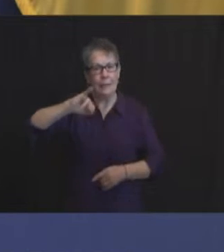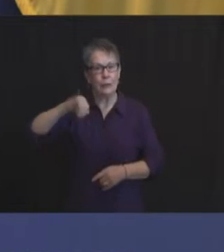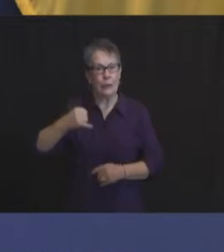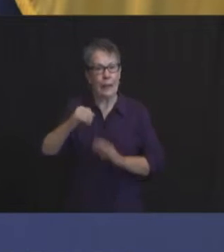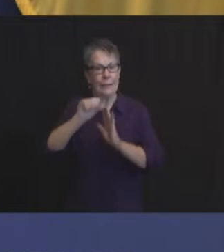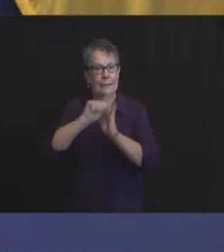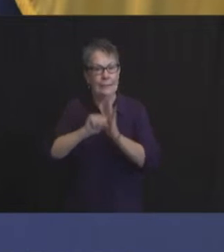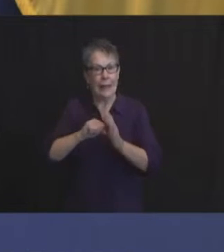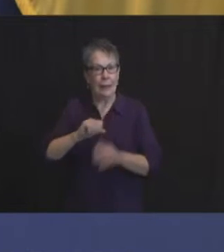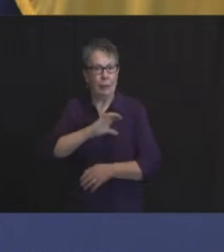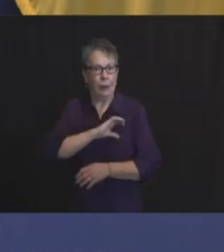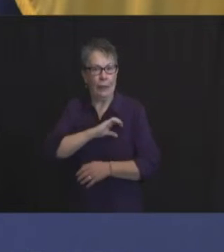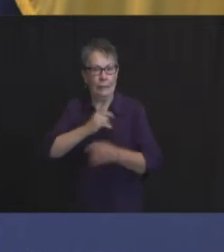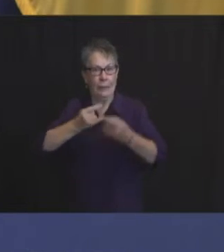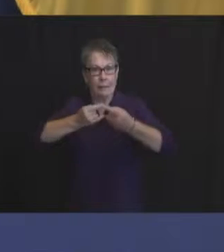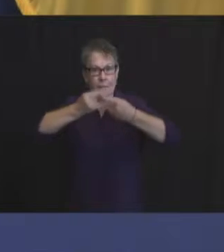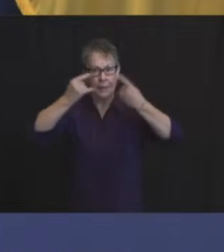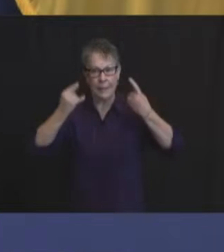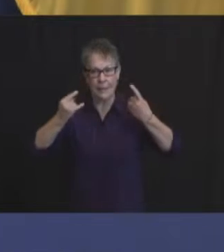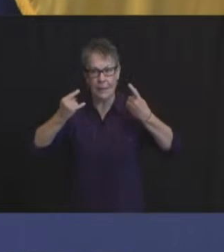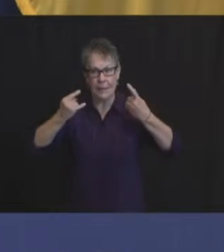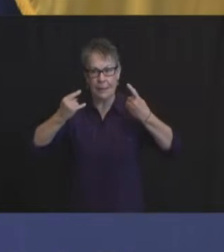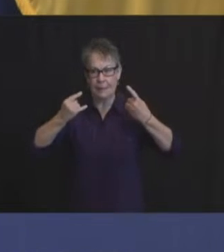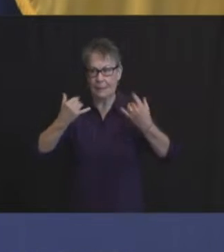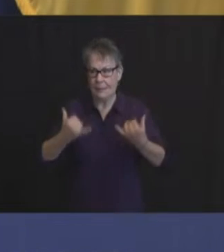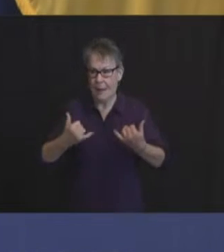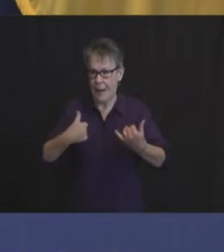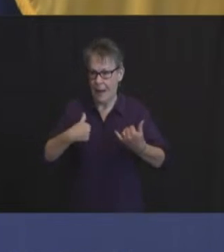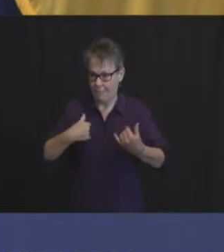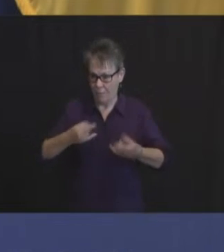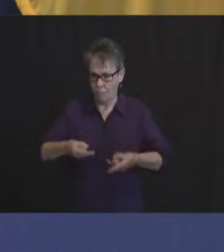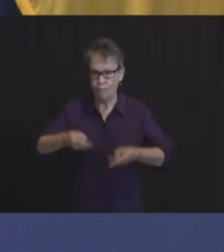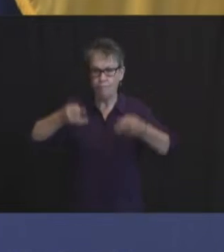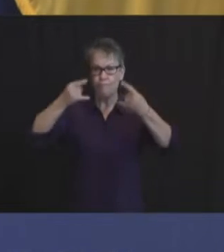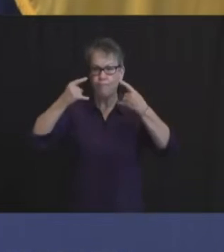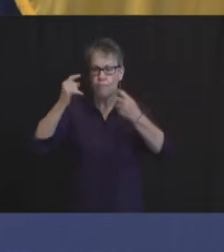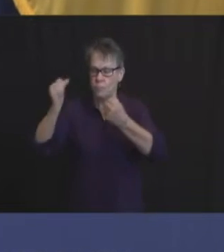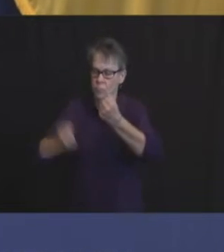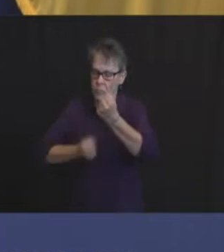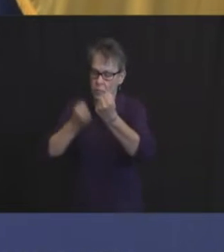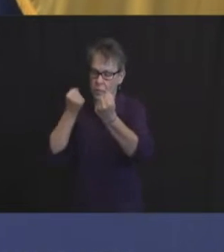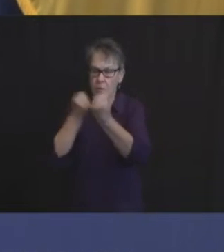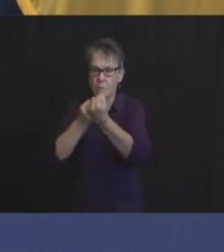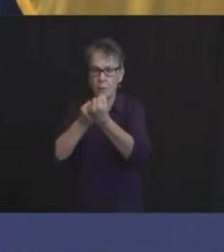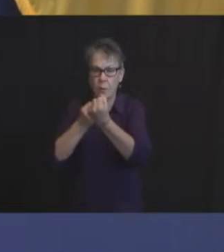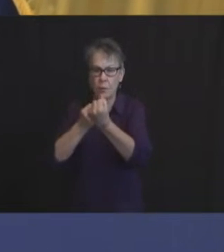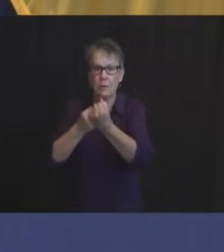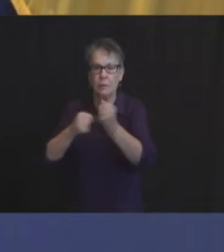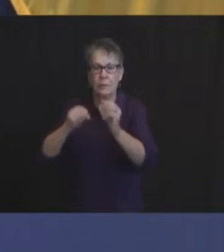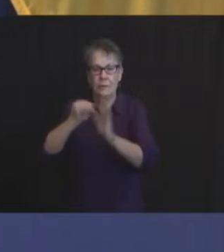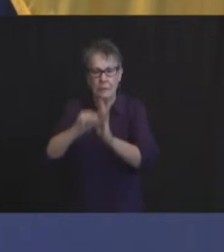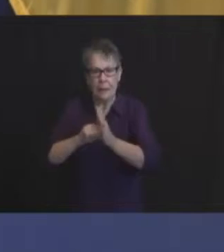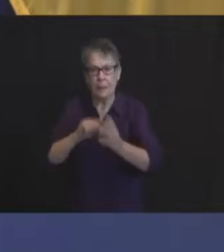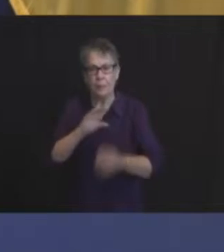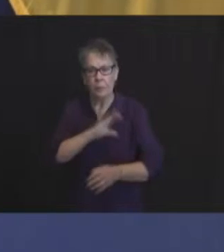on behalf of our troopers. The New Jersey State Police's 100th birthday this year, so particular